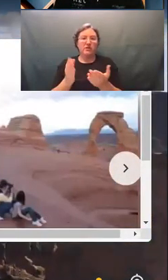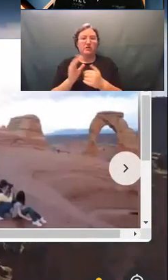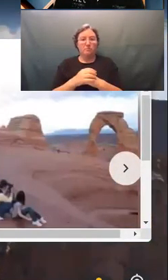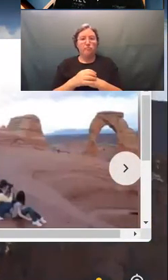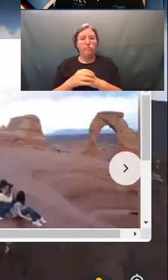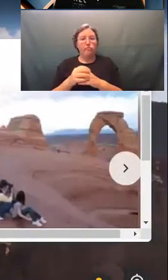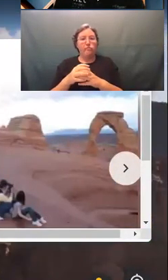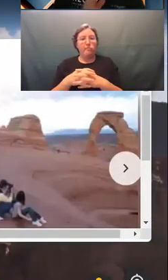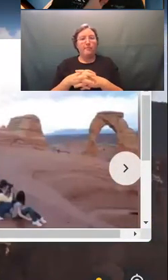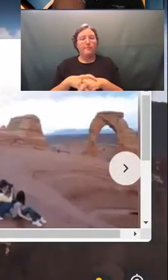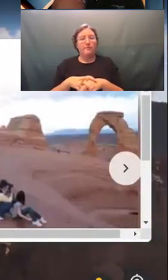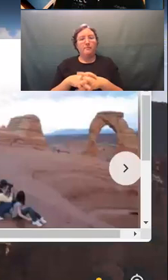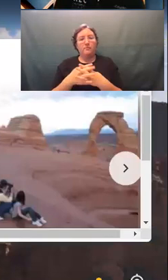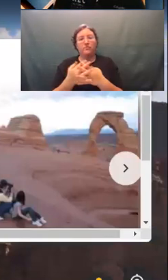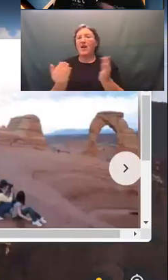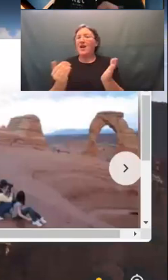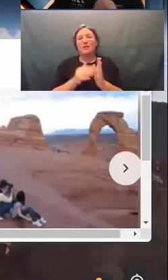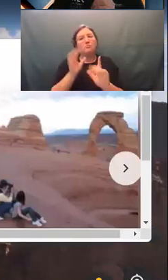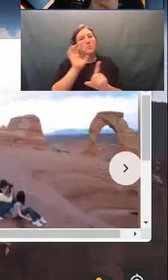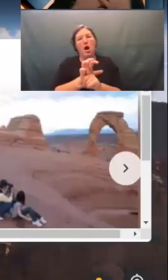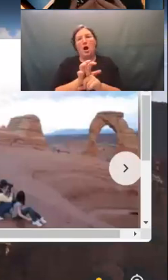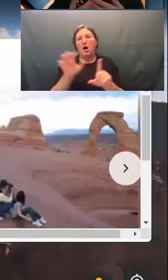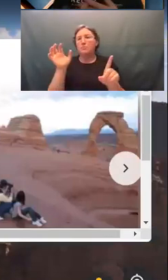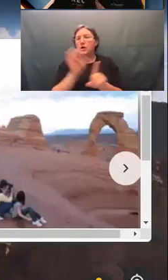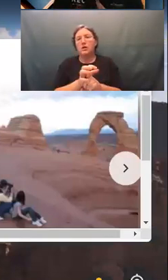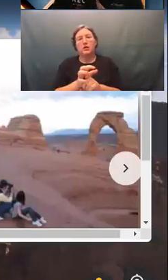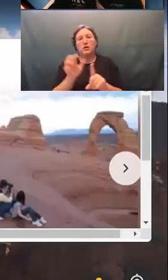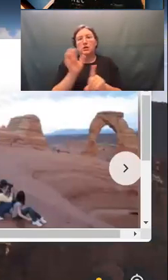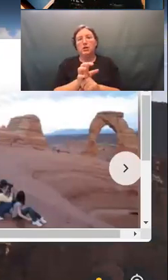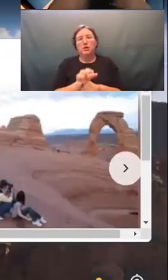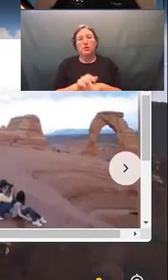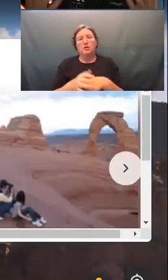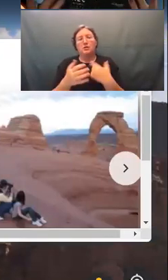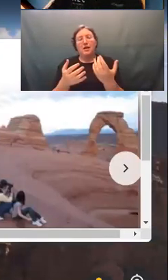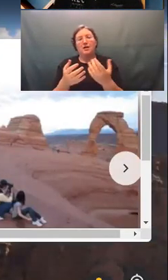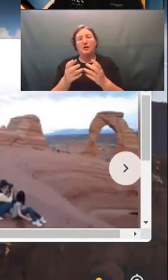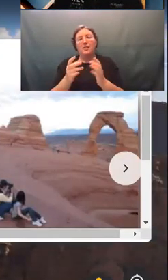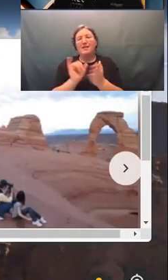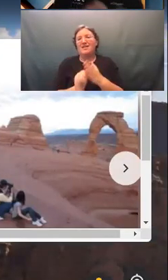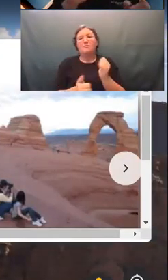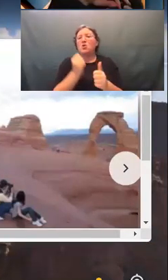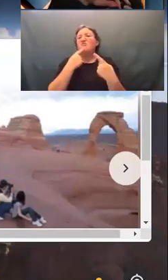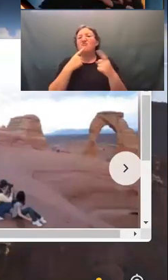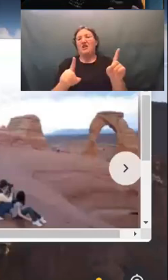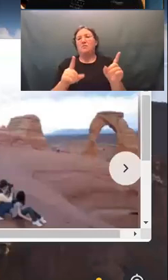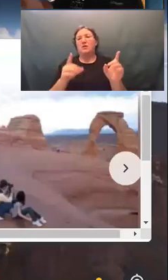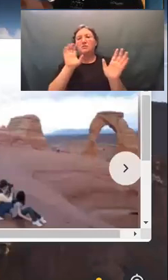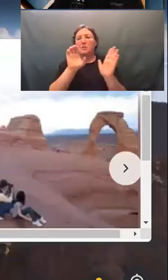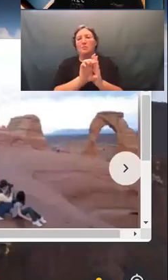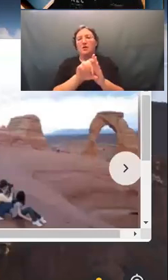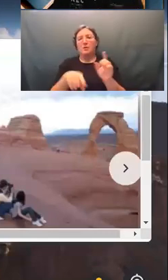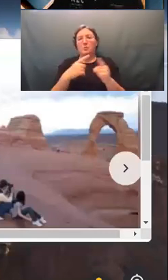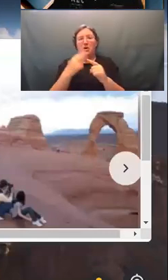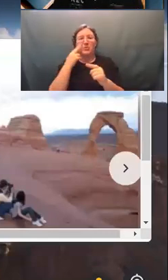destination. Again, very popular hike. It's, I would say, synonymous with Utah, or what people think of Utah. It's just this